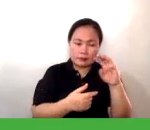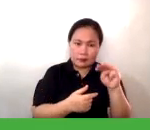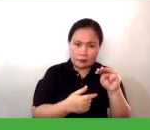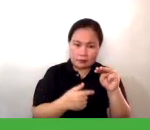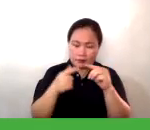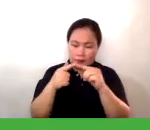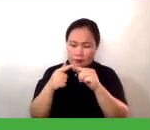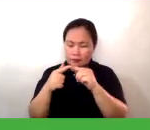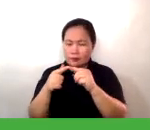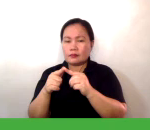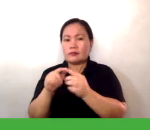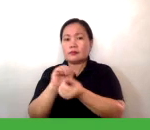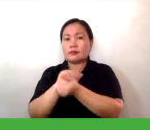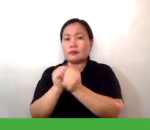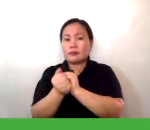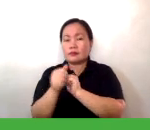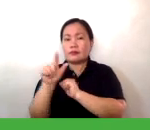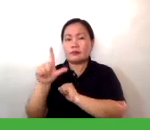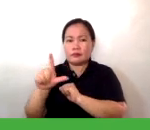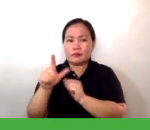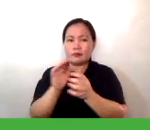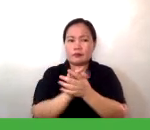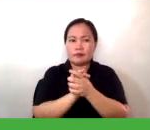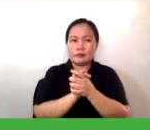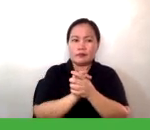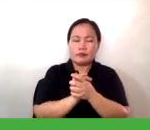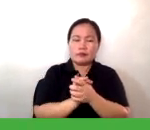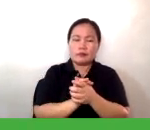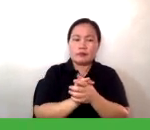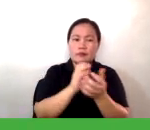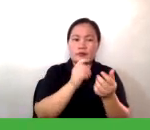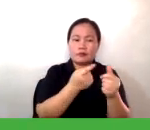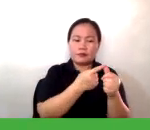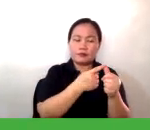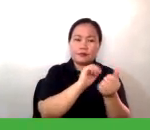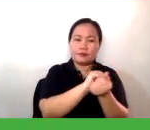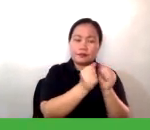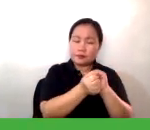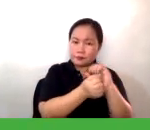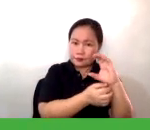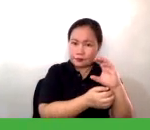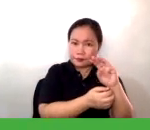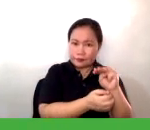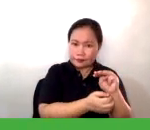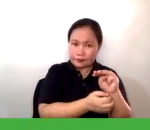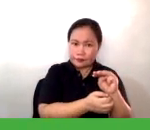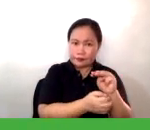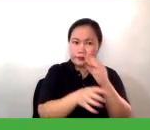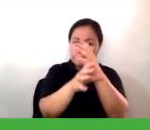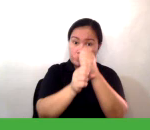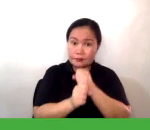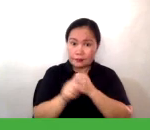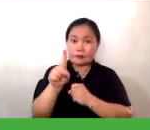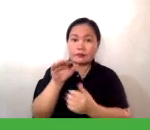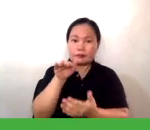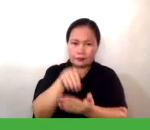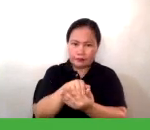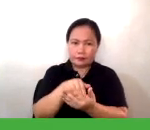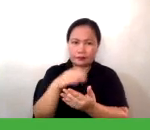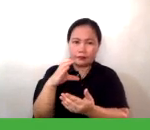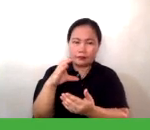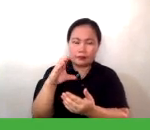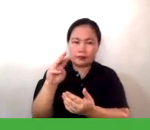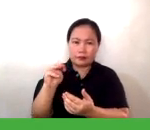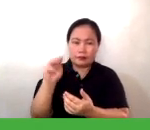natin. So, dapat magawa natin siyang cubic centimeter. So, gagawin natin siyang centimeter para makuha natin